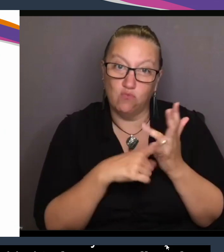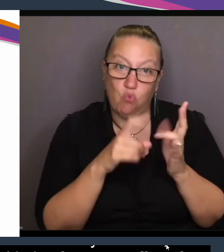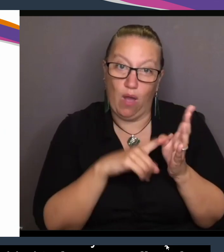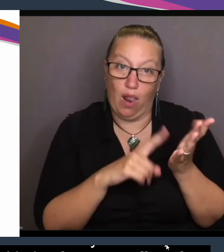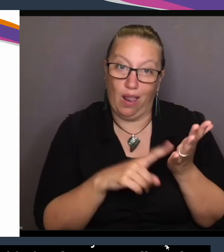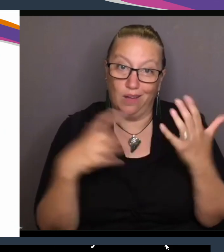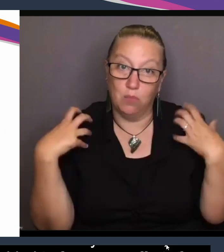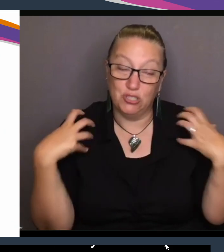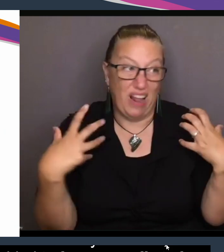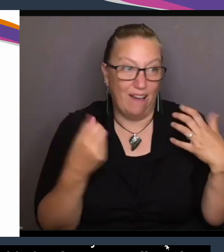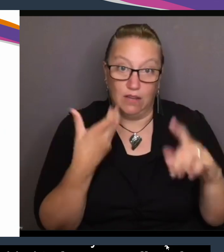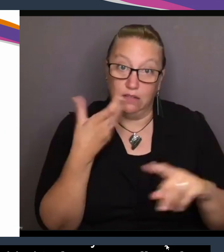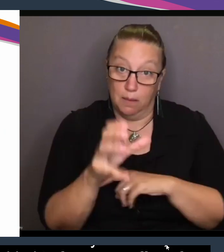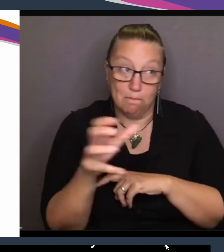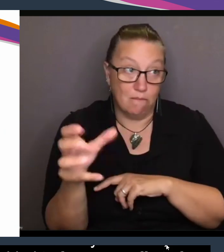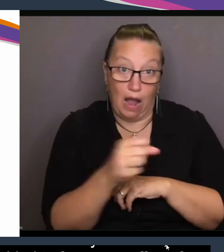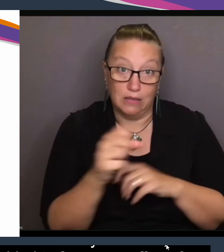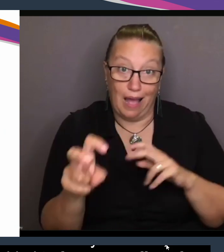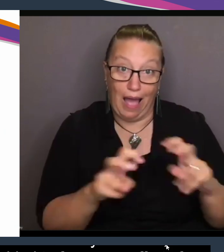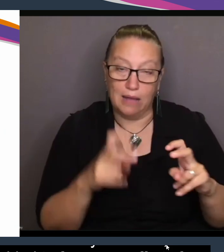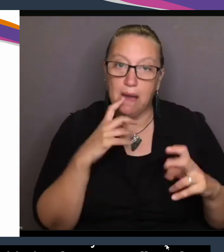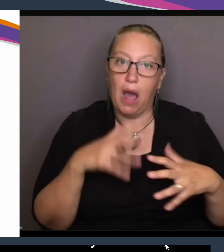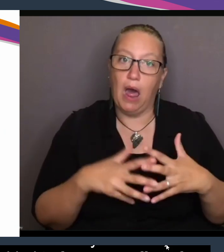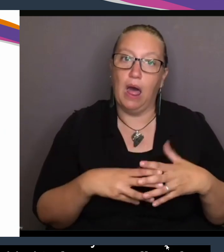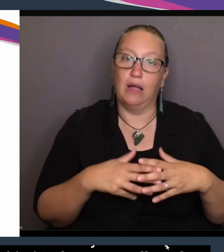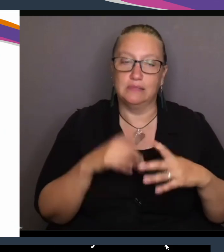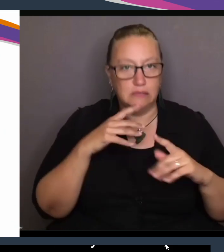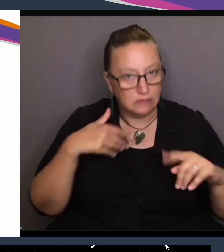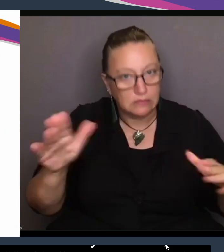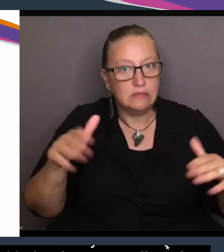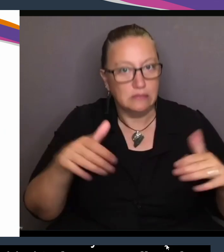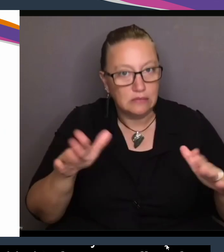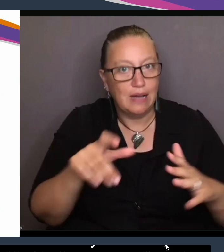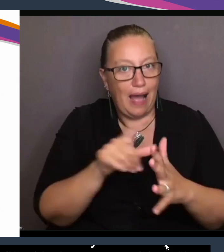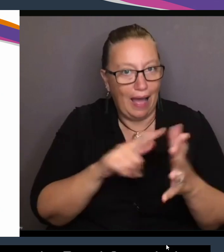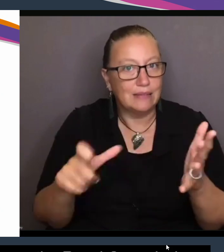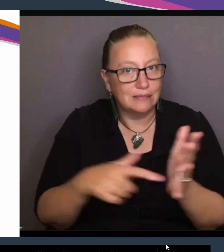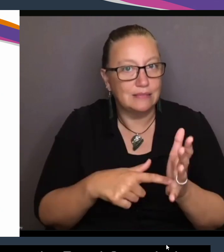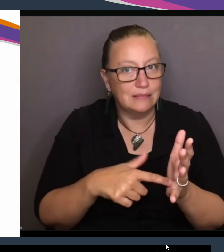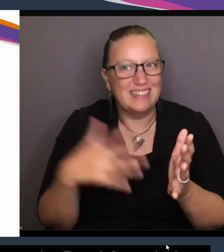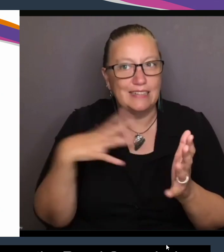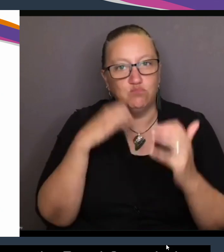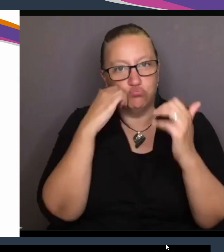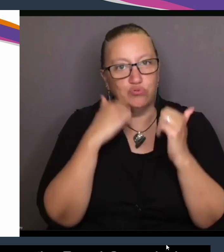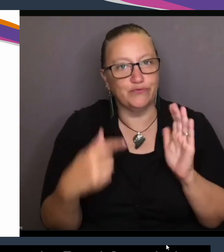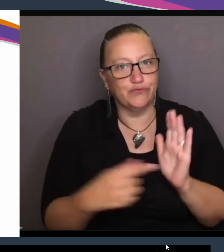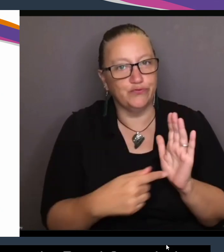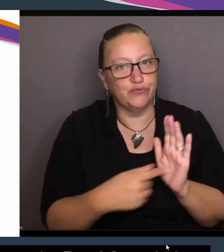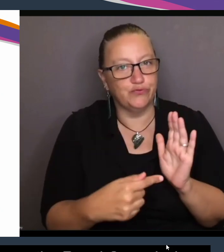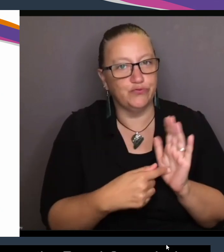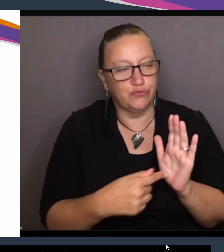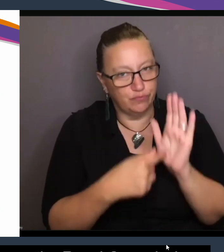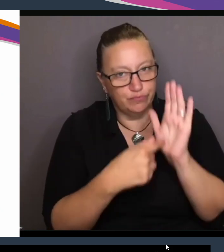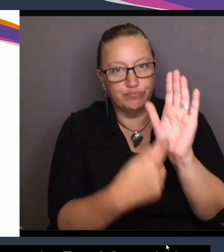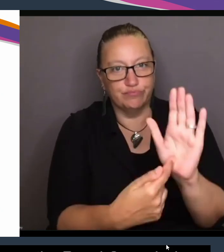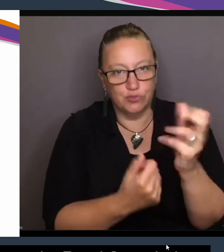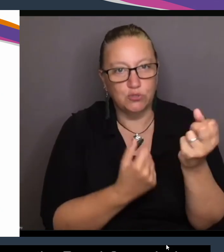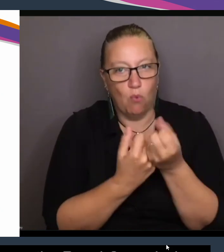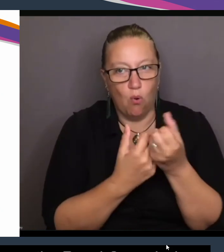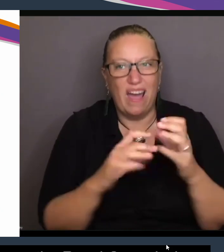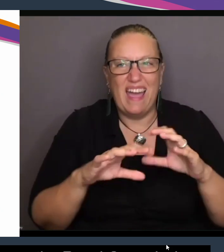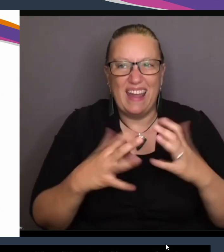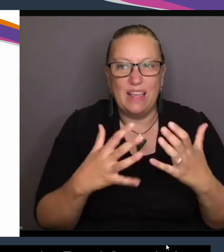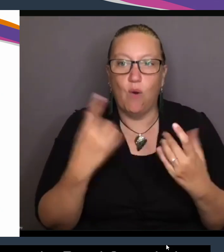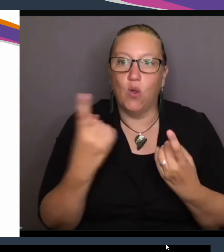impetus to act, and now is the time where we need to have really good evidence to support end users of